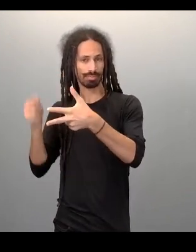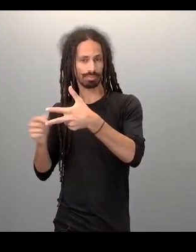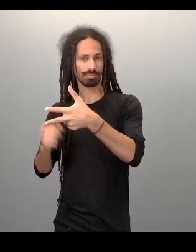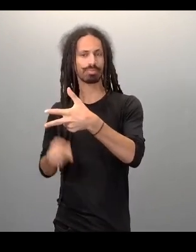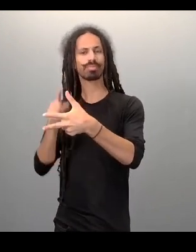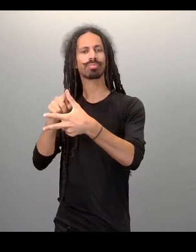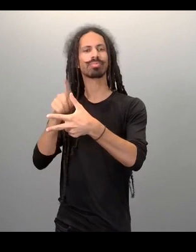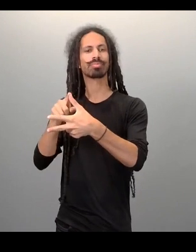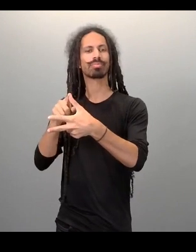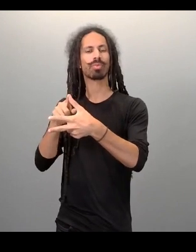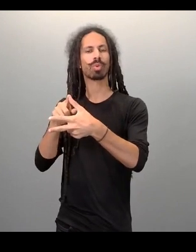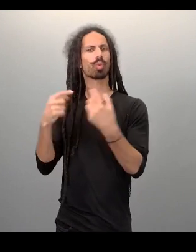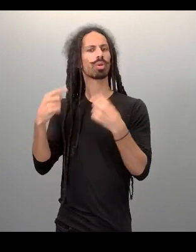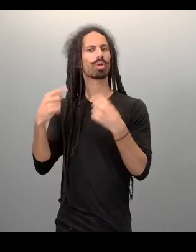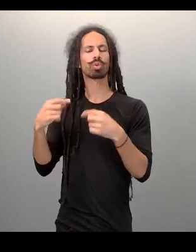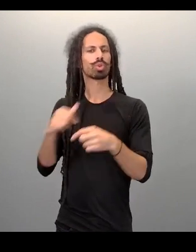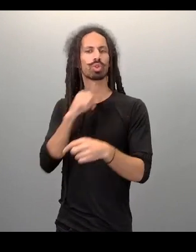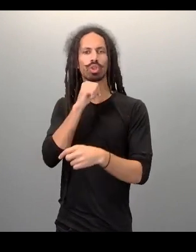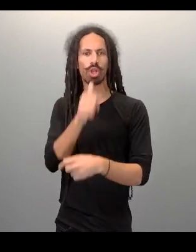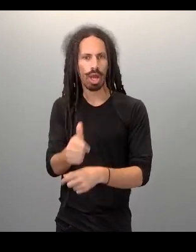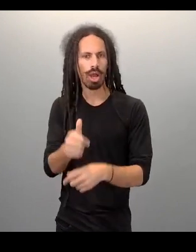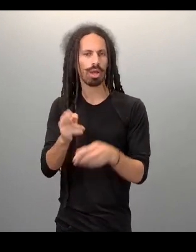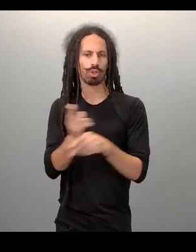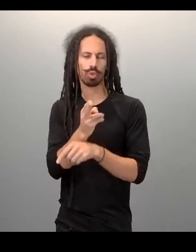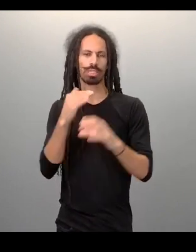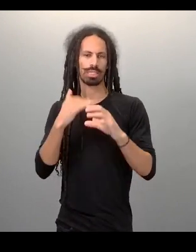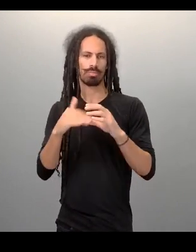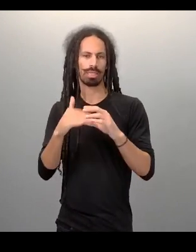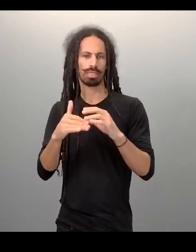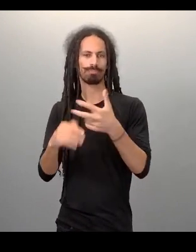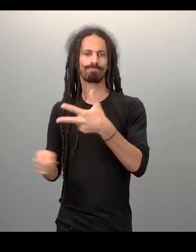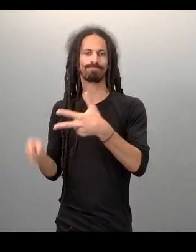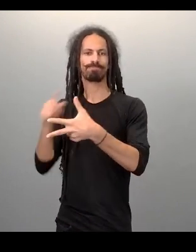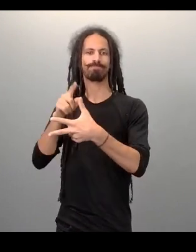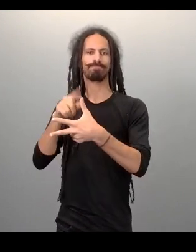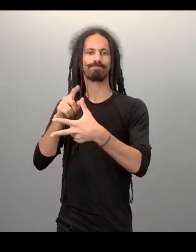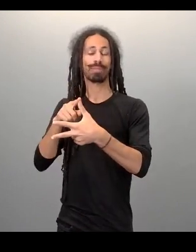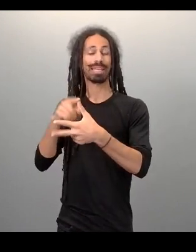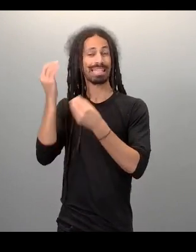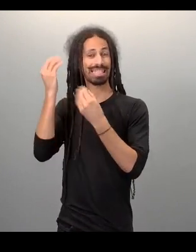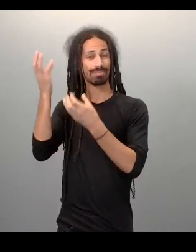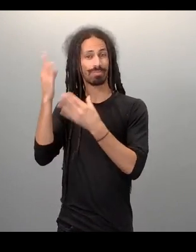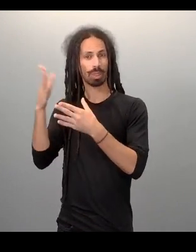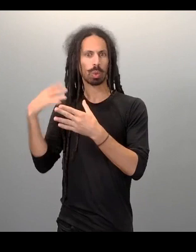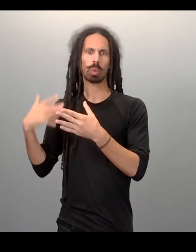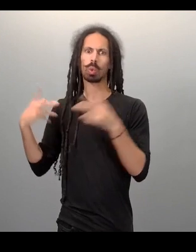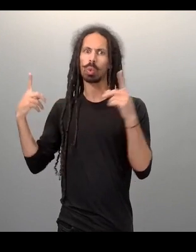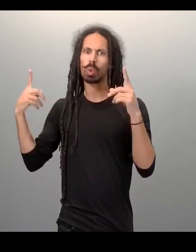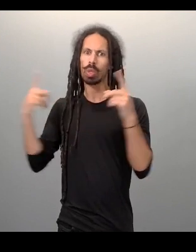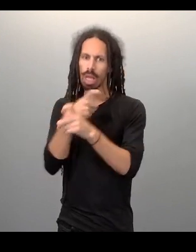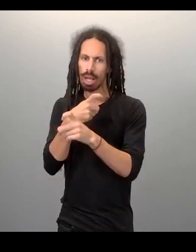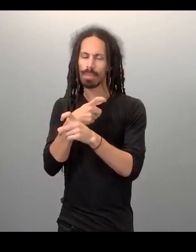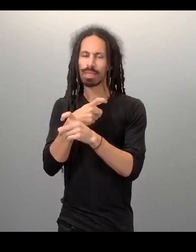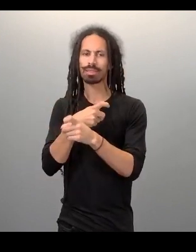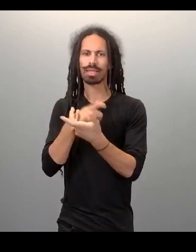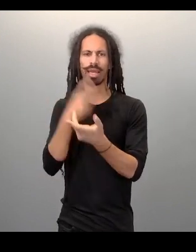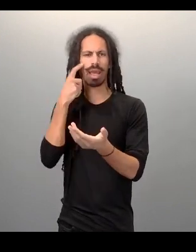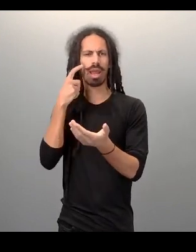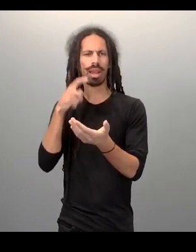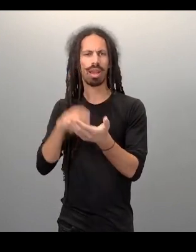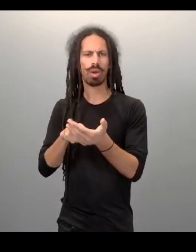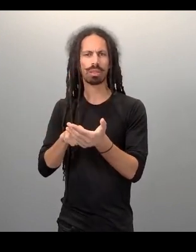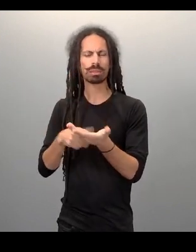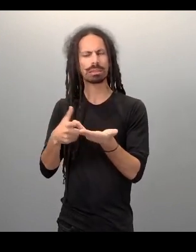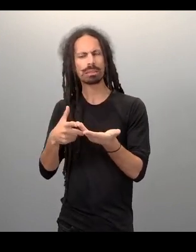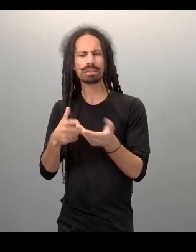when you should not use an email is when the information is complicated and you have started to notice a back and